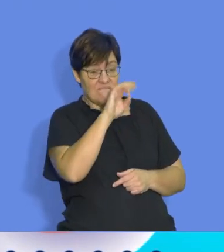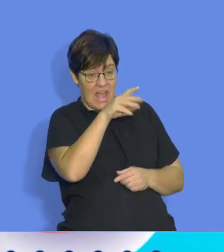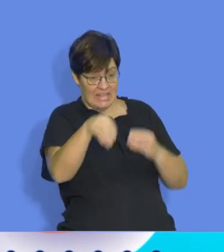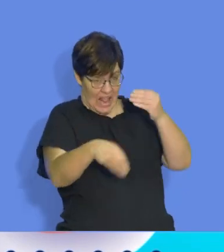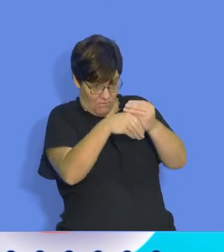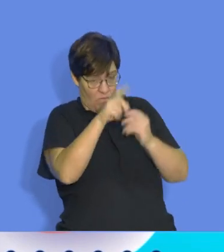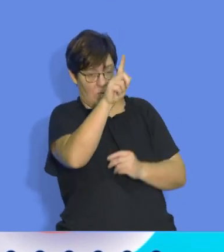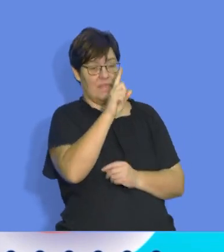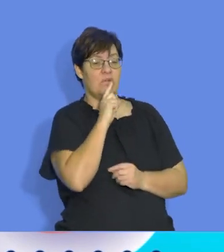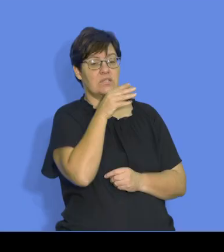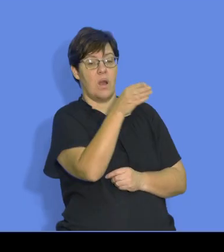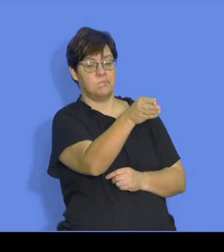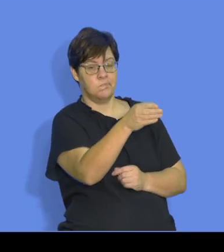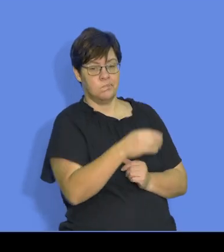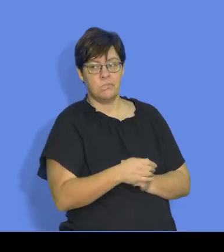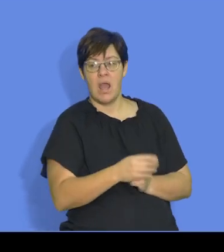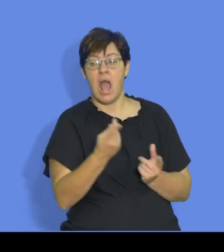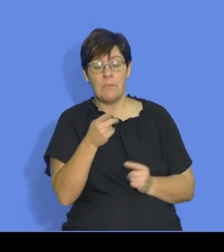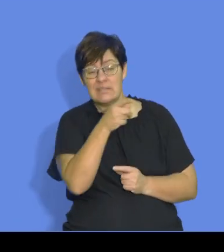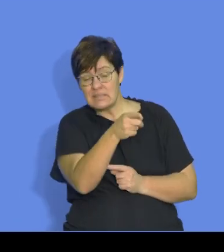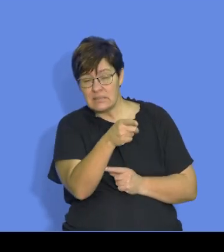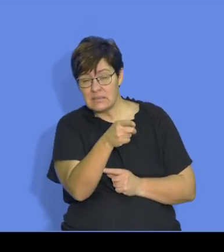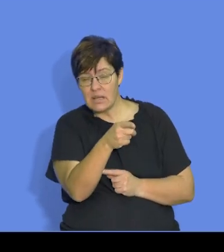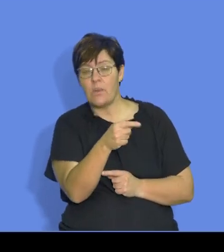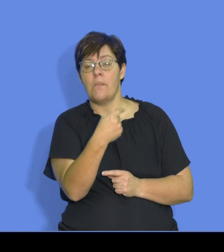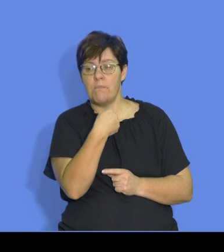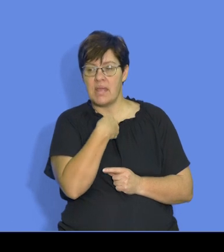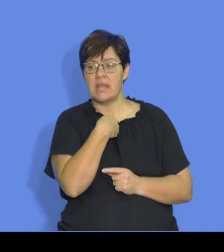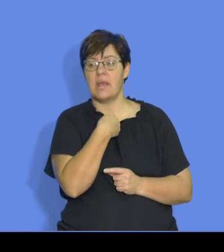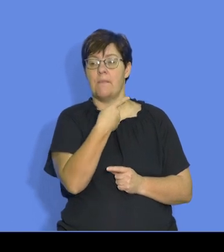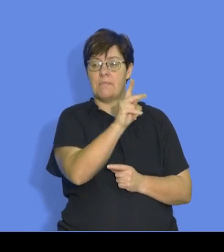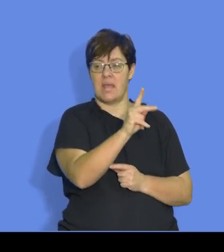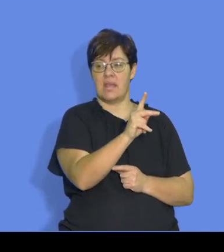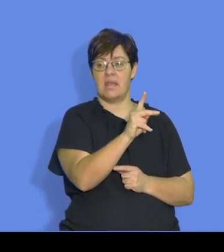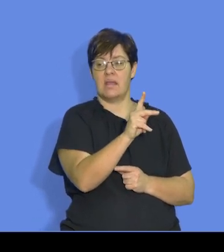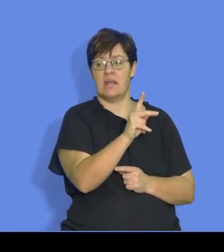vendor have paid. How much VAT did we pay on that amount? We paid an amount of